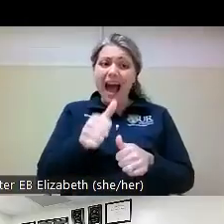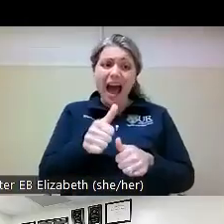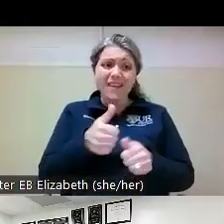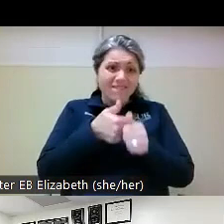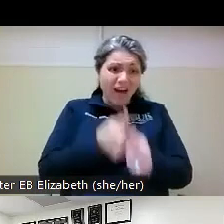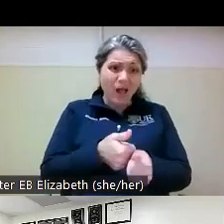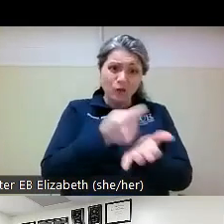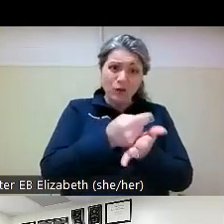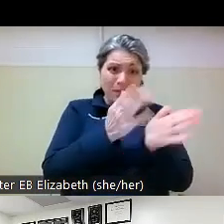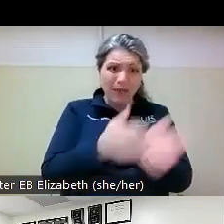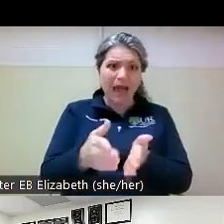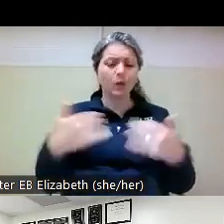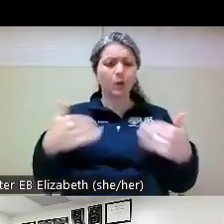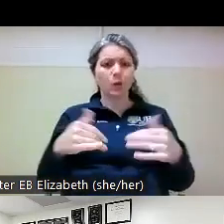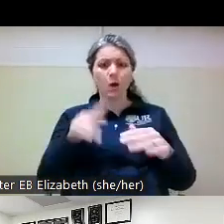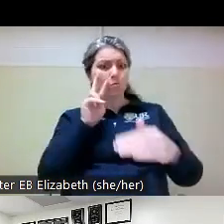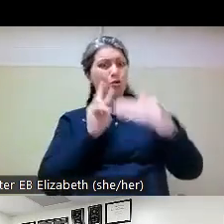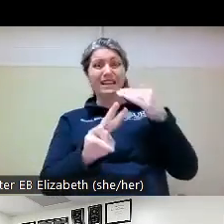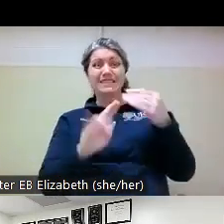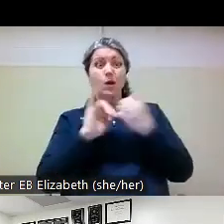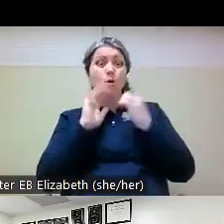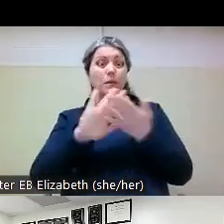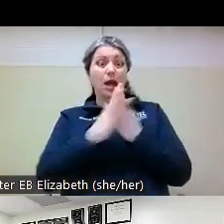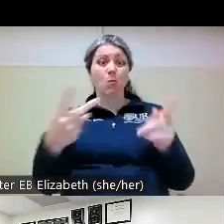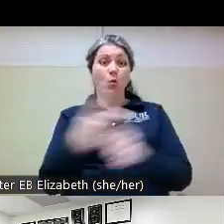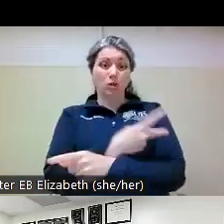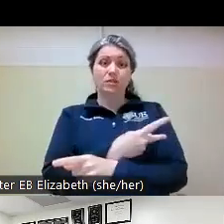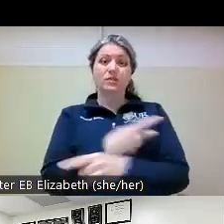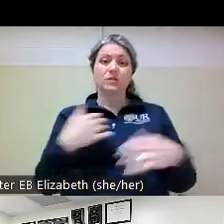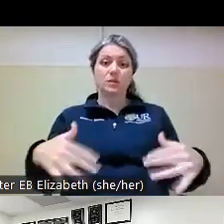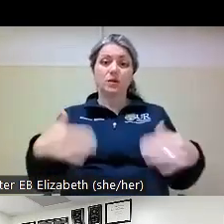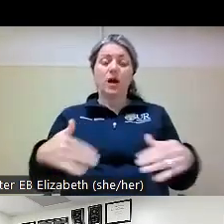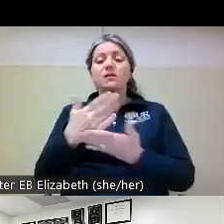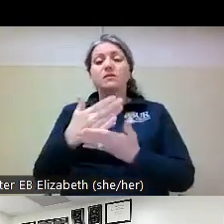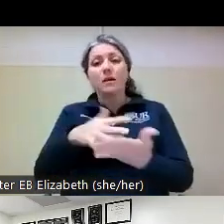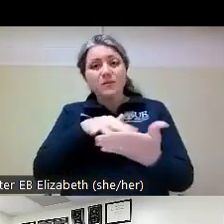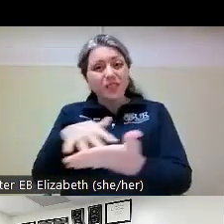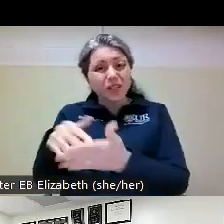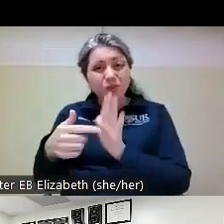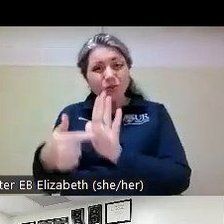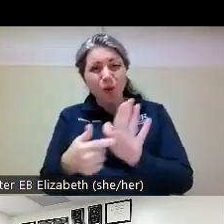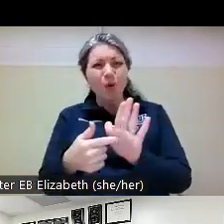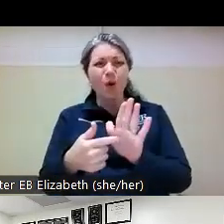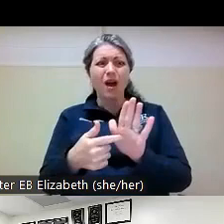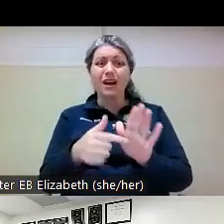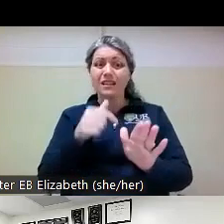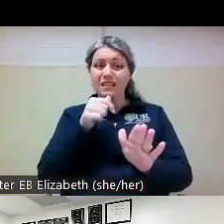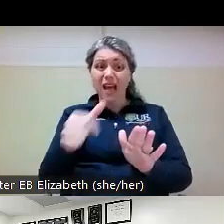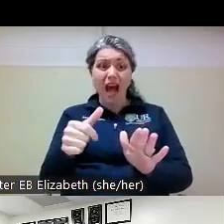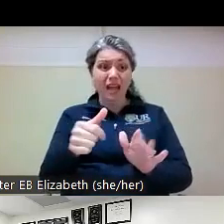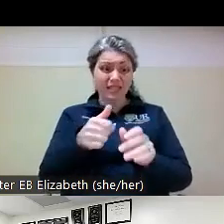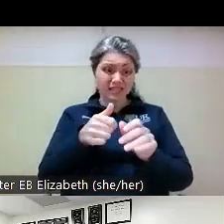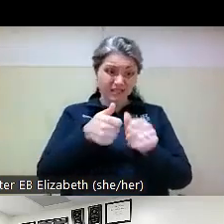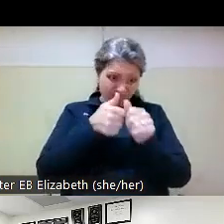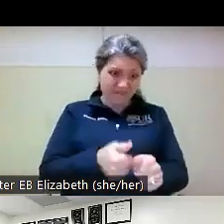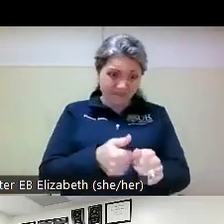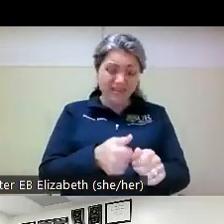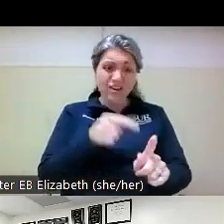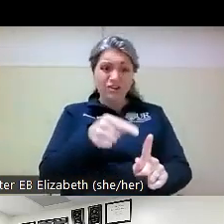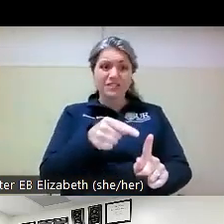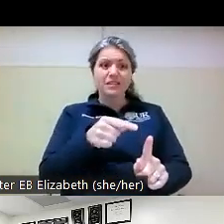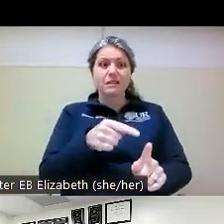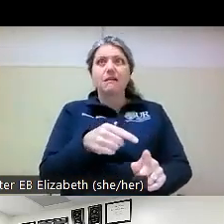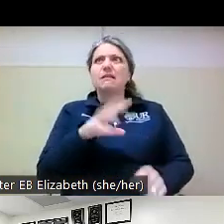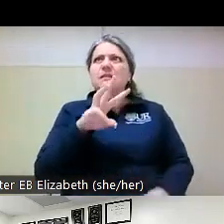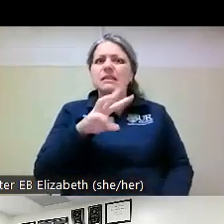predictor of progression. Some studies show that the rates of non-adherence is up to 67%,